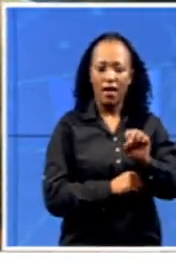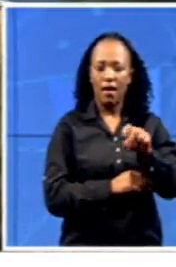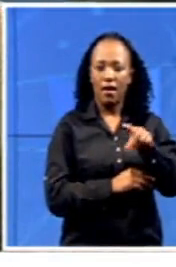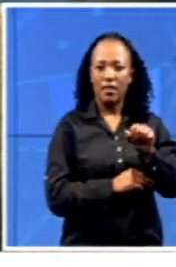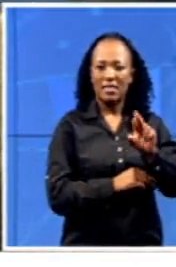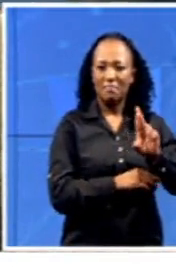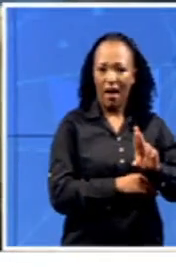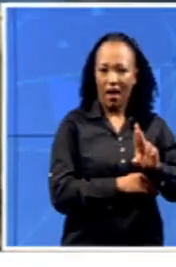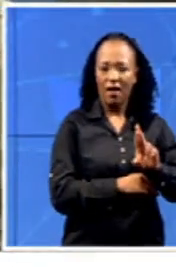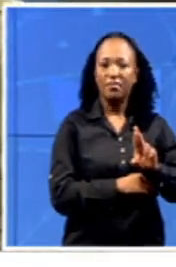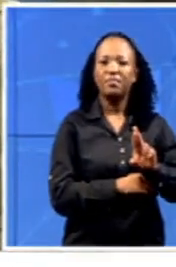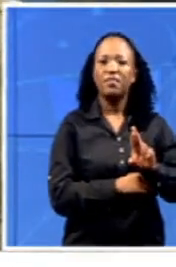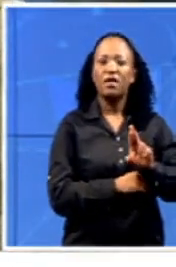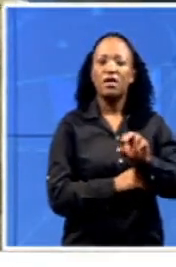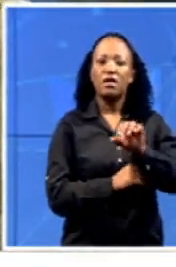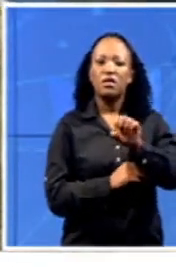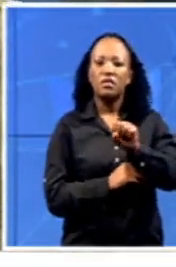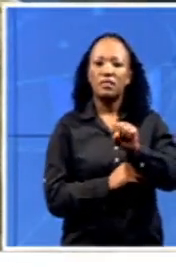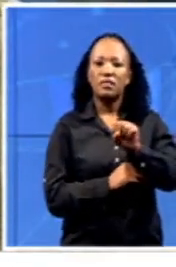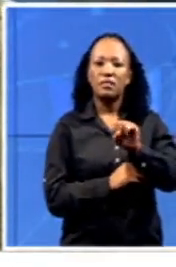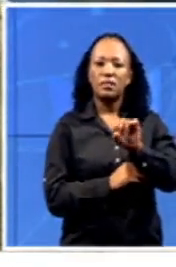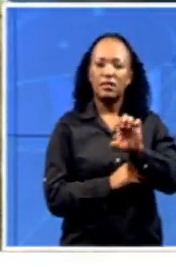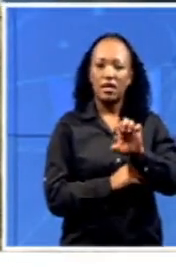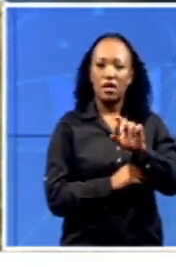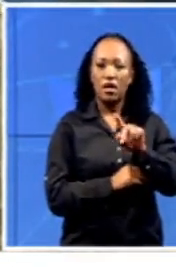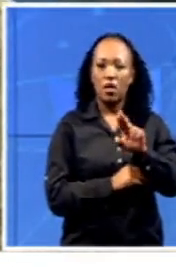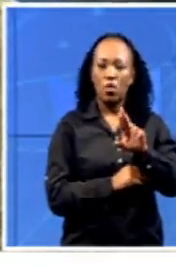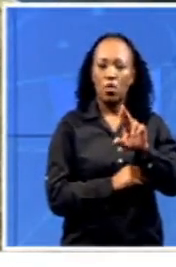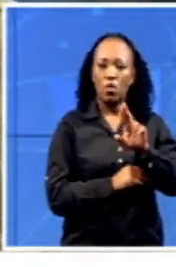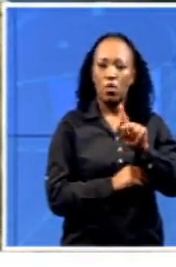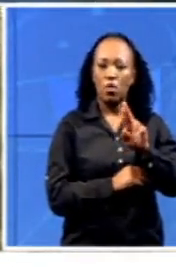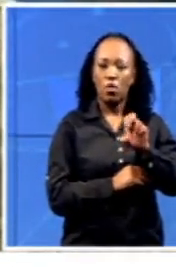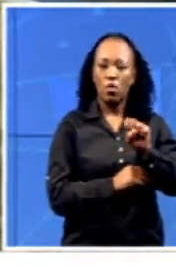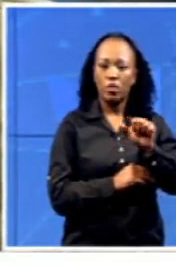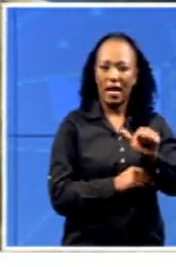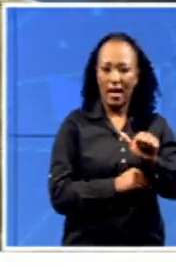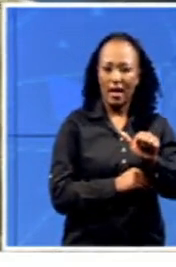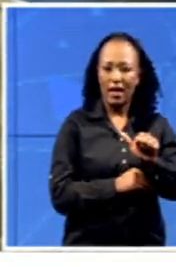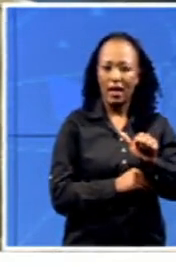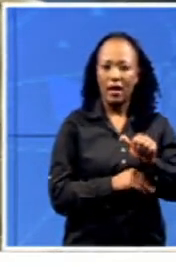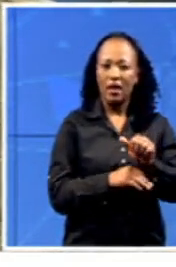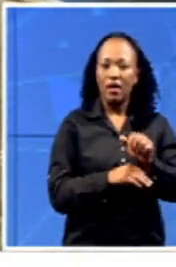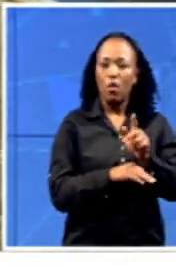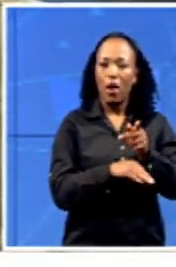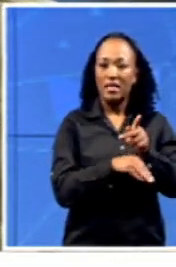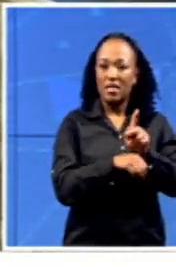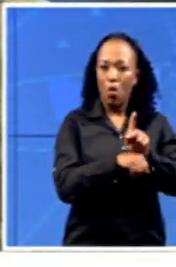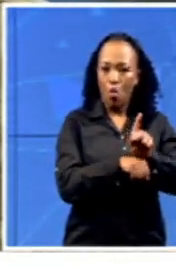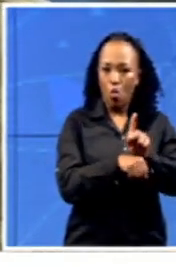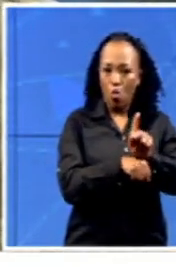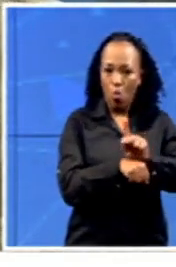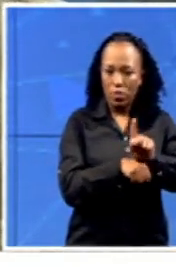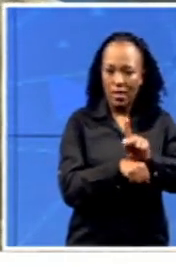in the Skukuza Res Camp, and we are busy building a few more spas, 6 to be precise. One